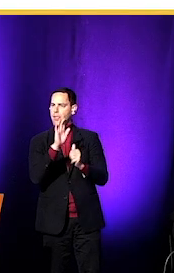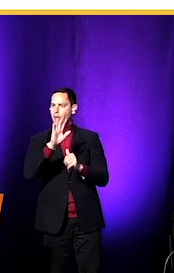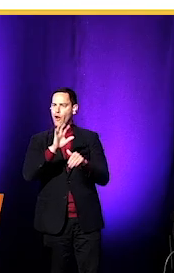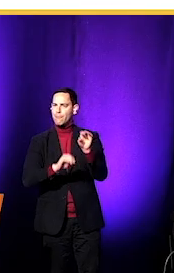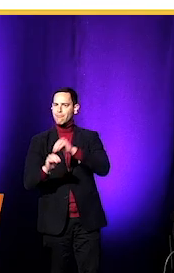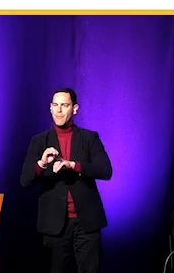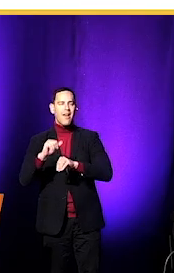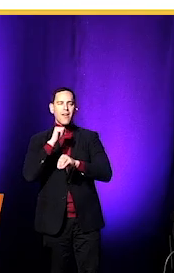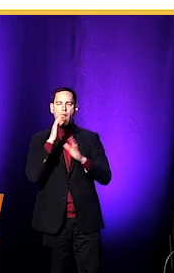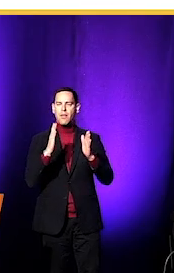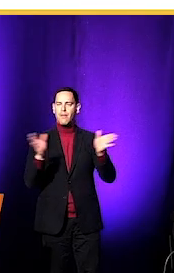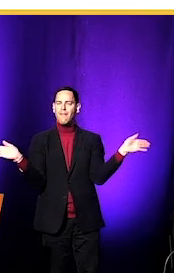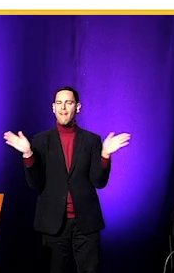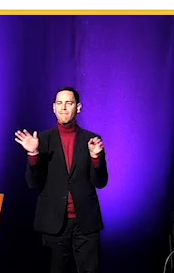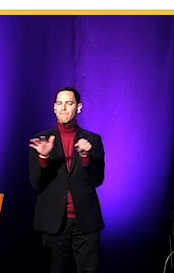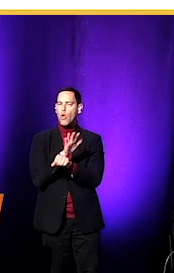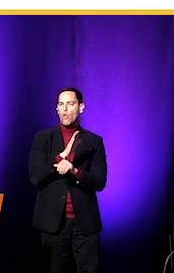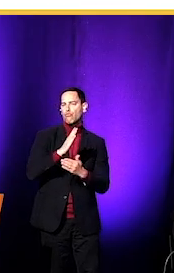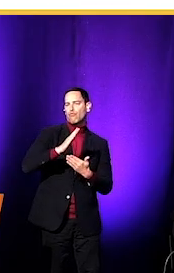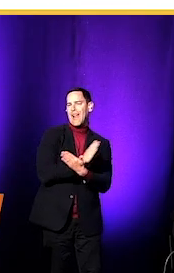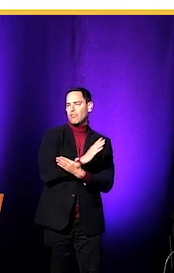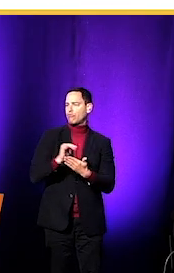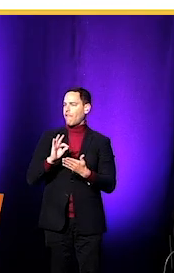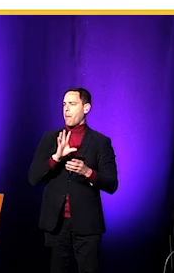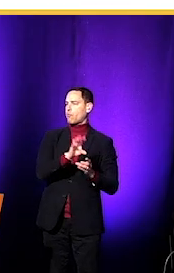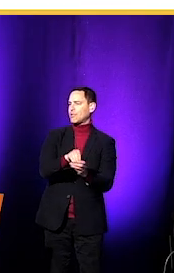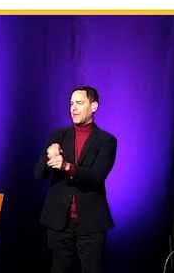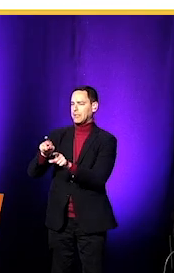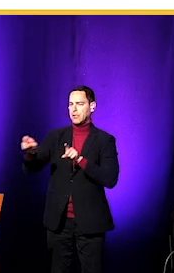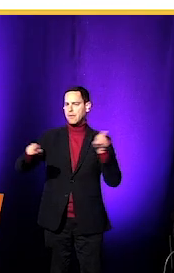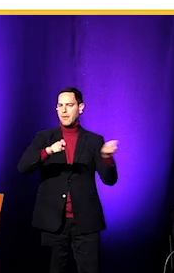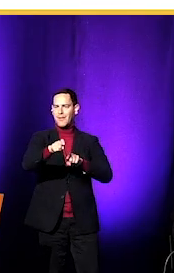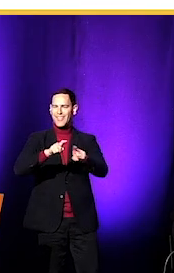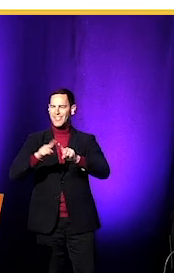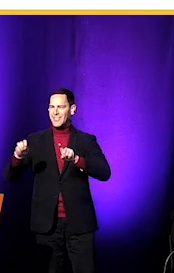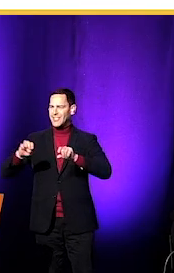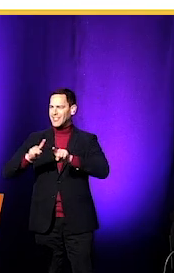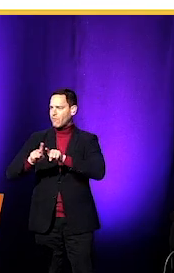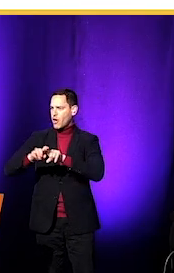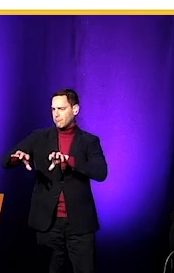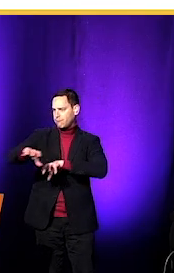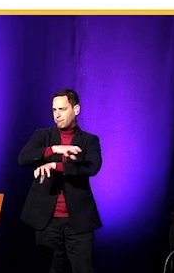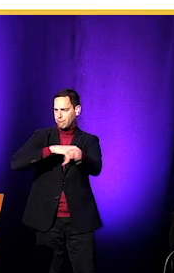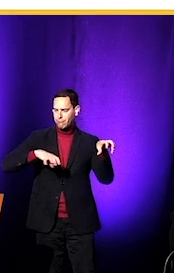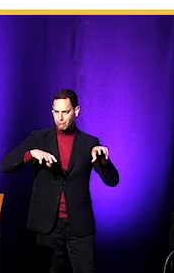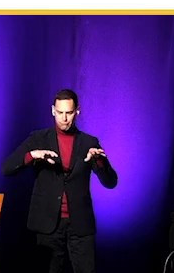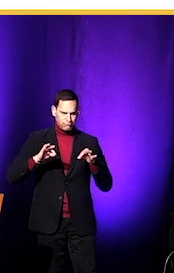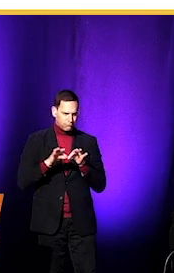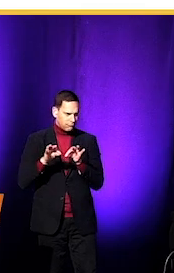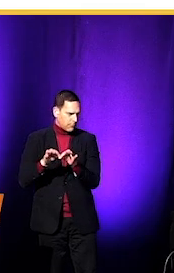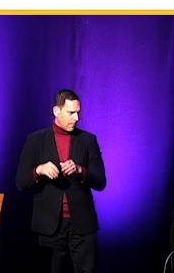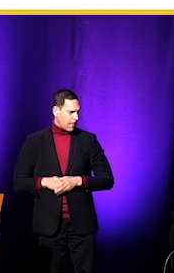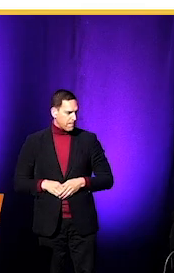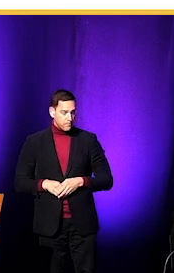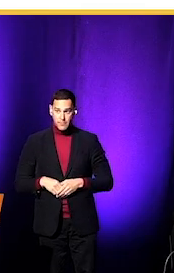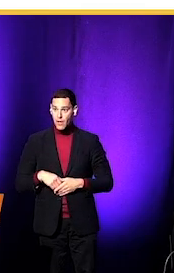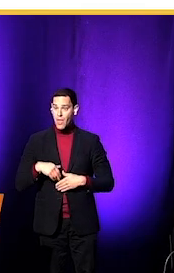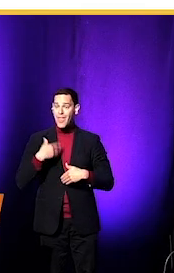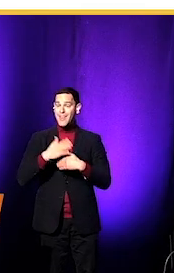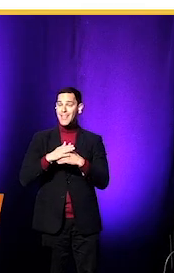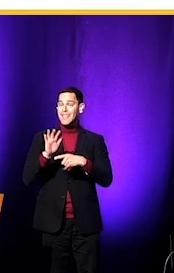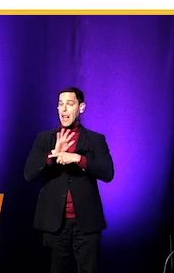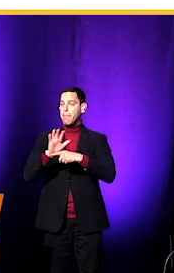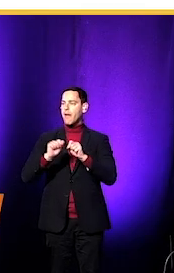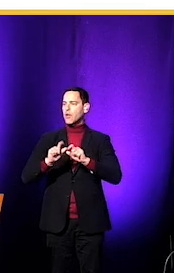social interactions. The following brief clip of Tokyo's Shibuya Crossing, for me, captures